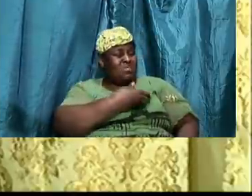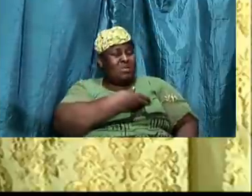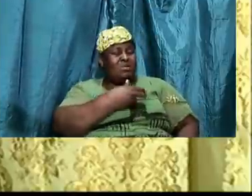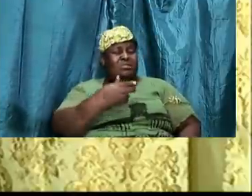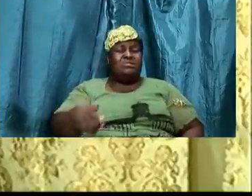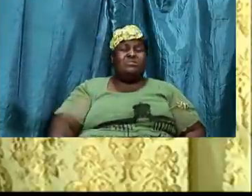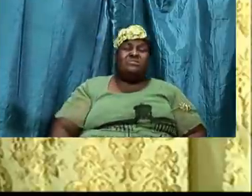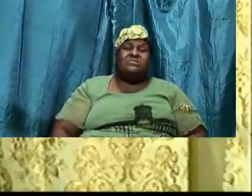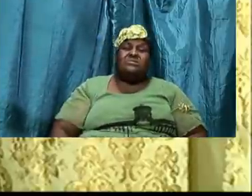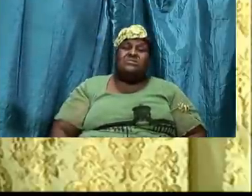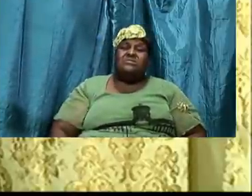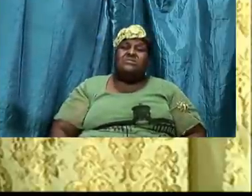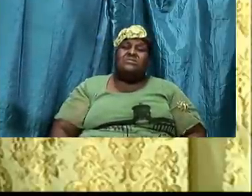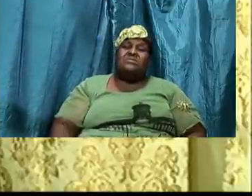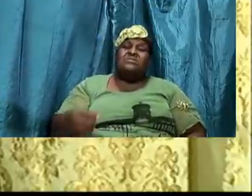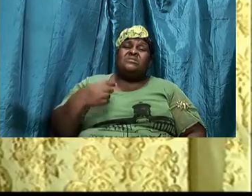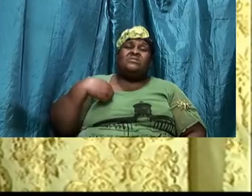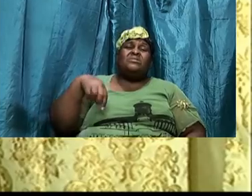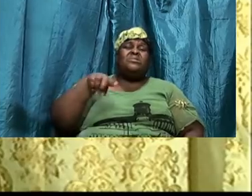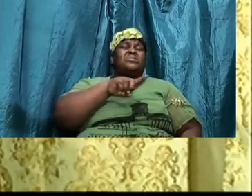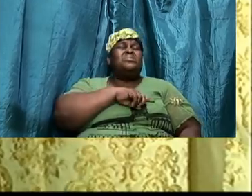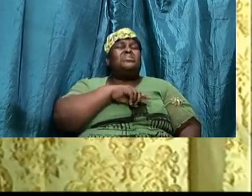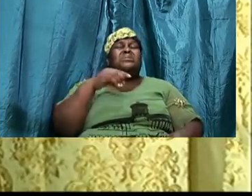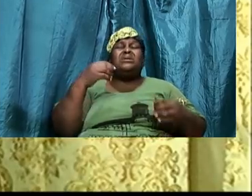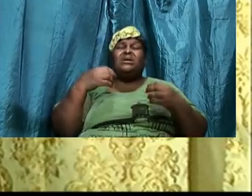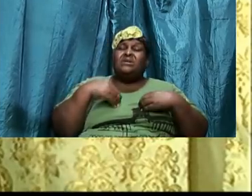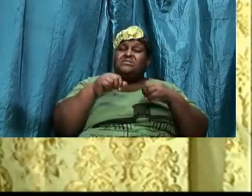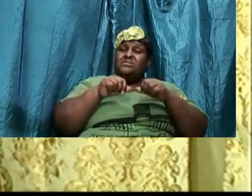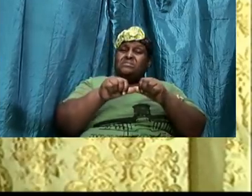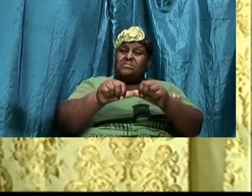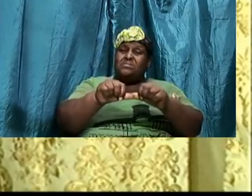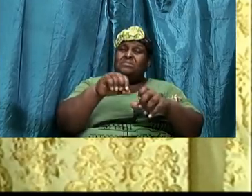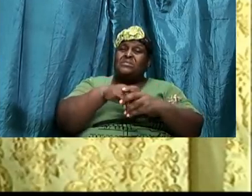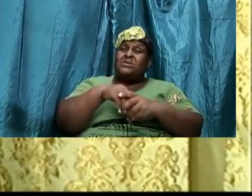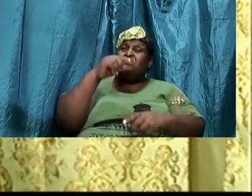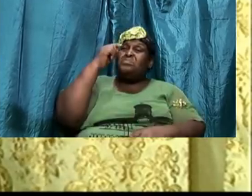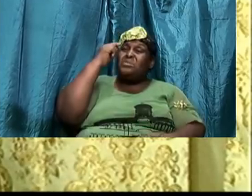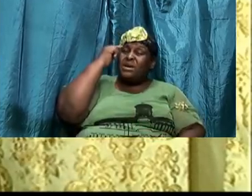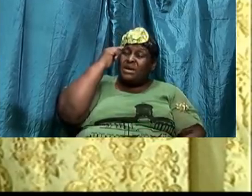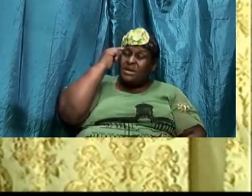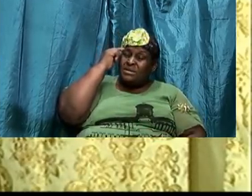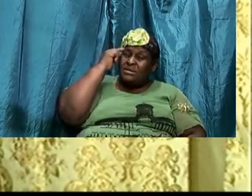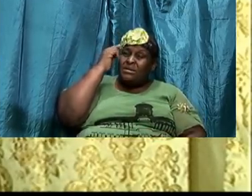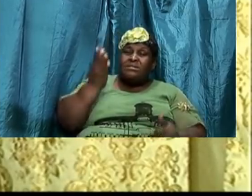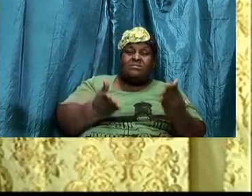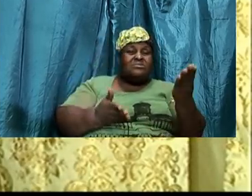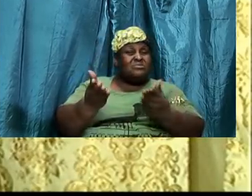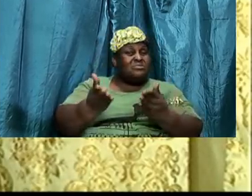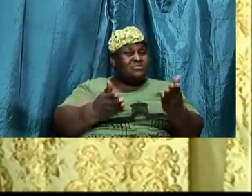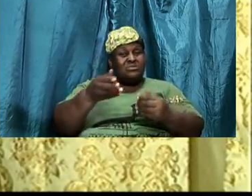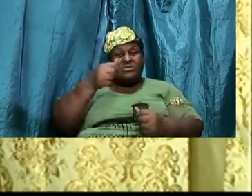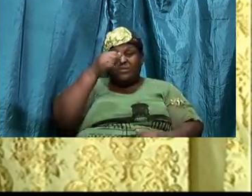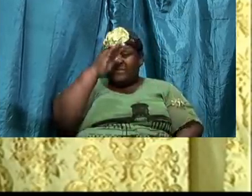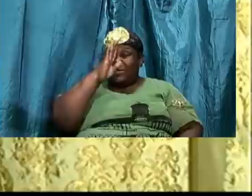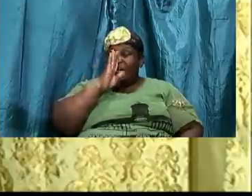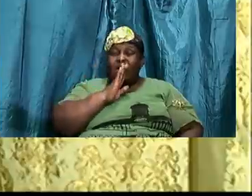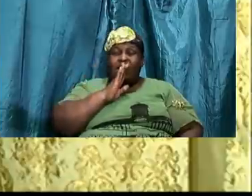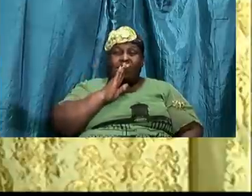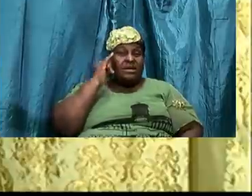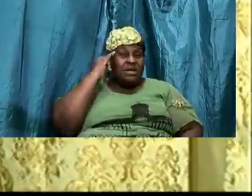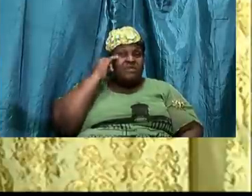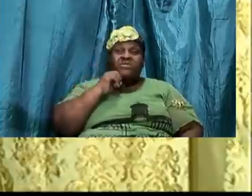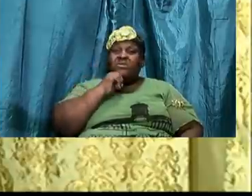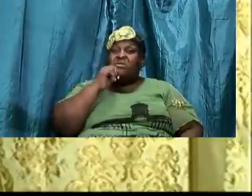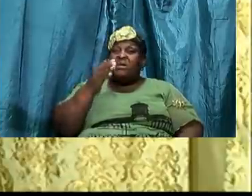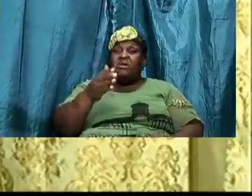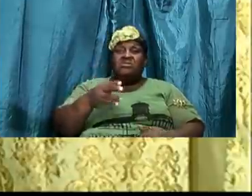Hallelujah. We have to be really determined in our mind to serve God. If we are not determined,